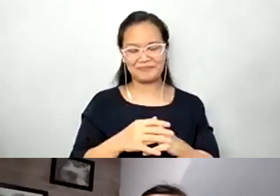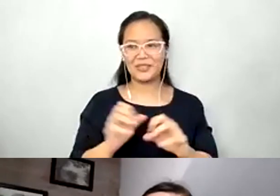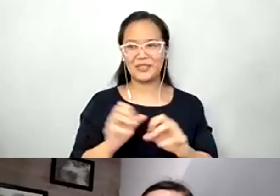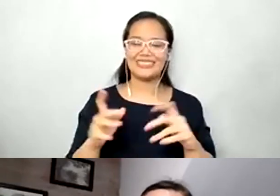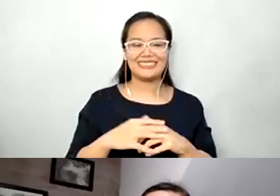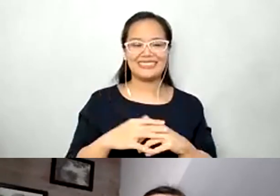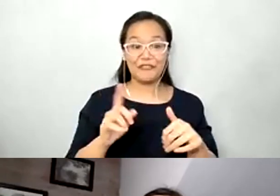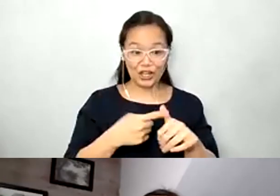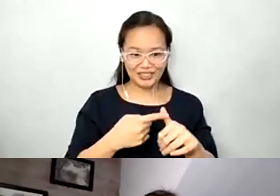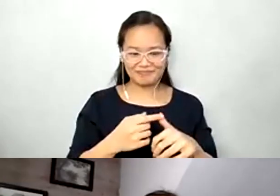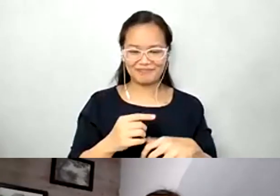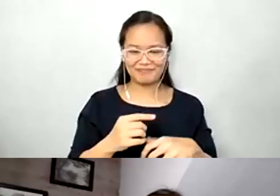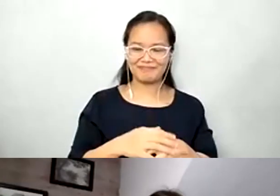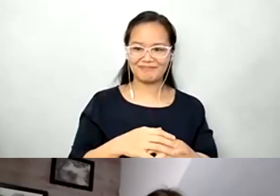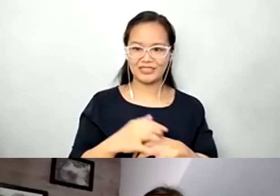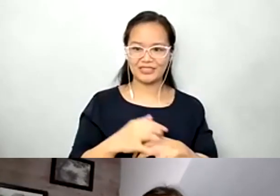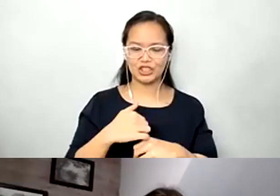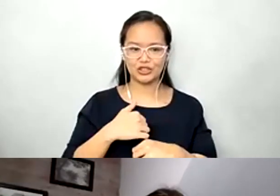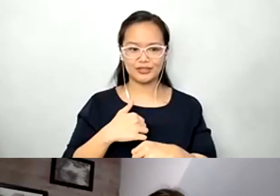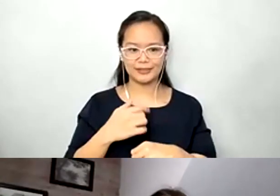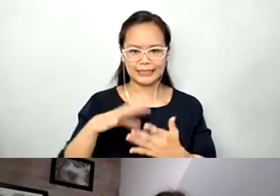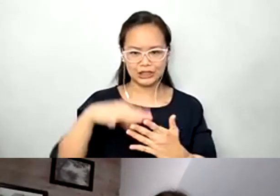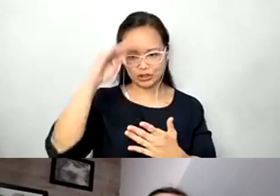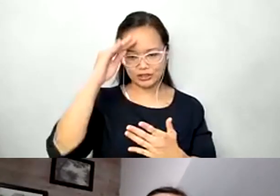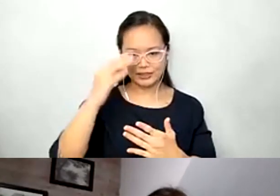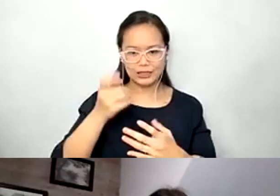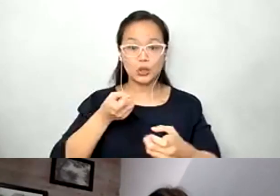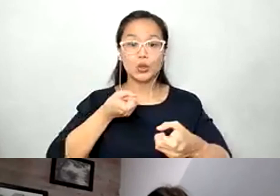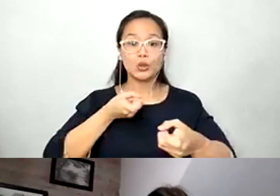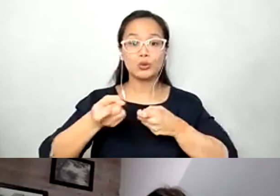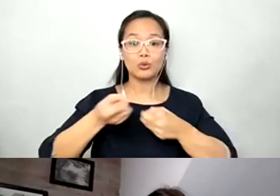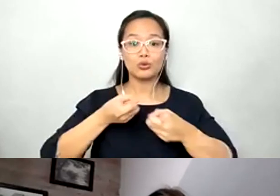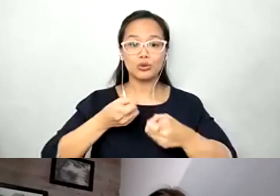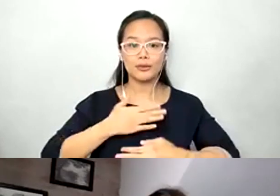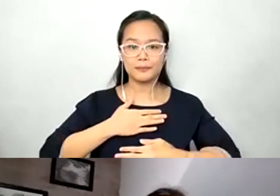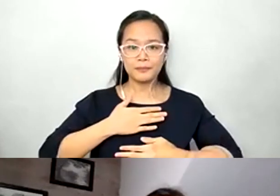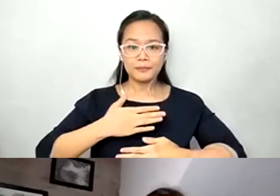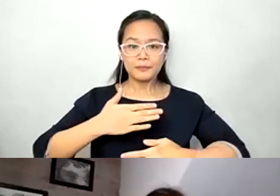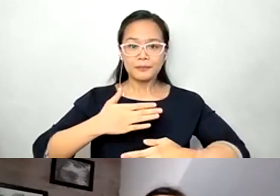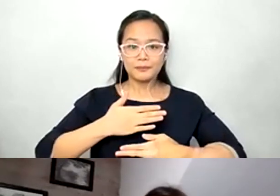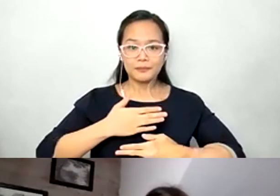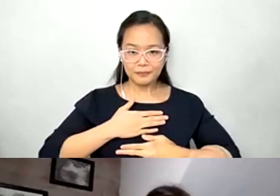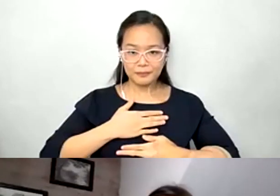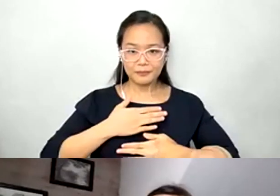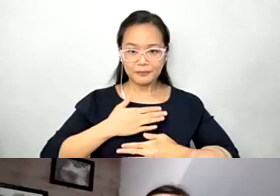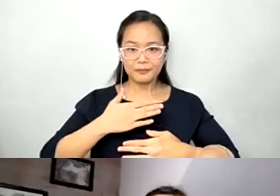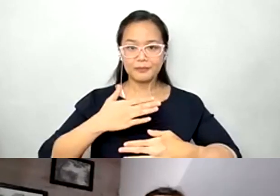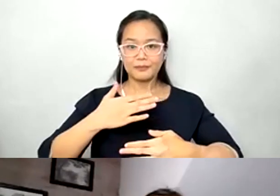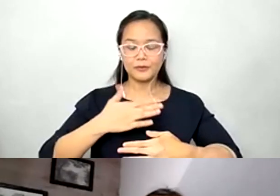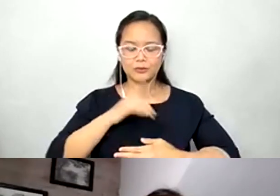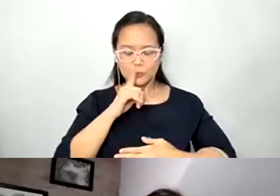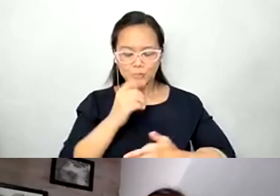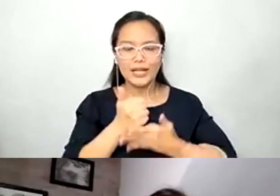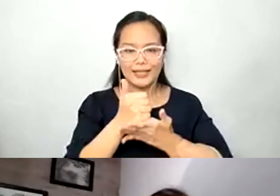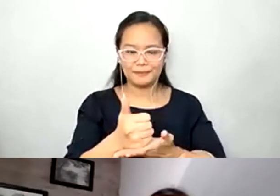I have learned that breathing, controlling your breathing, as in really helps. Because